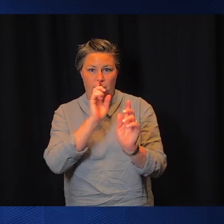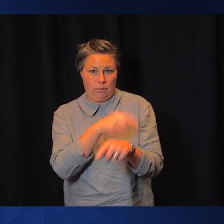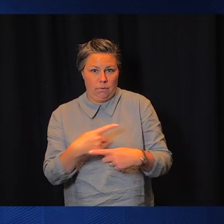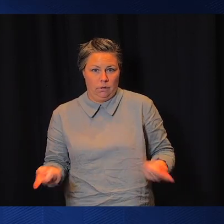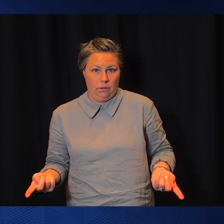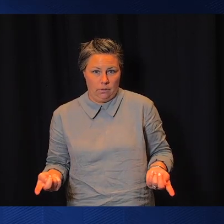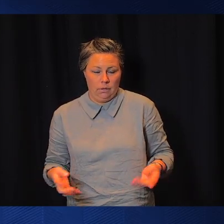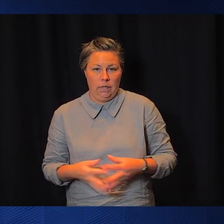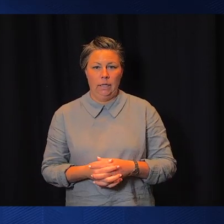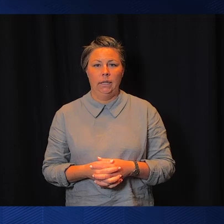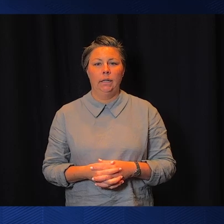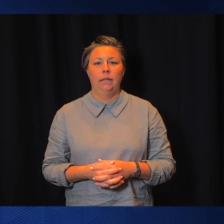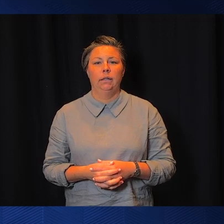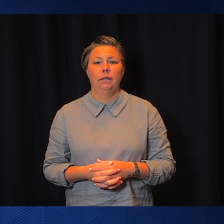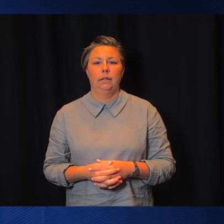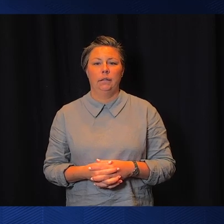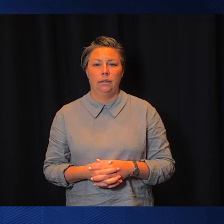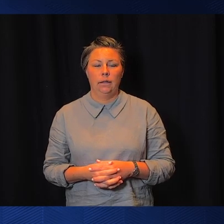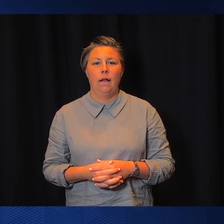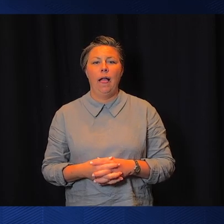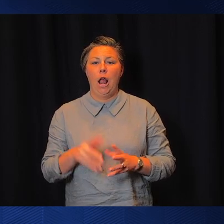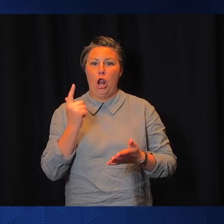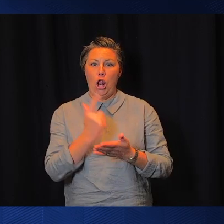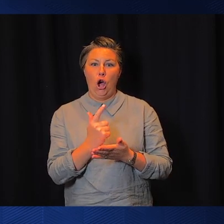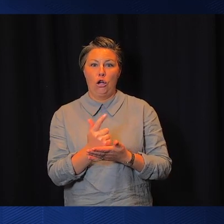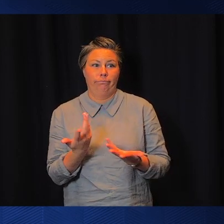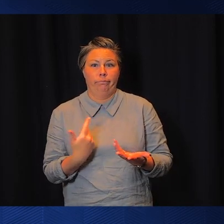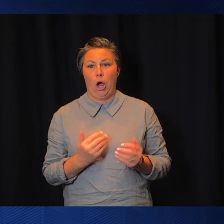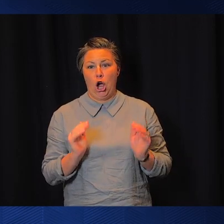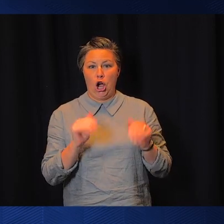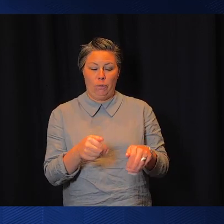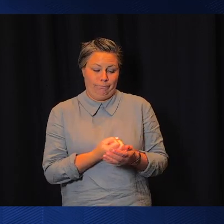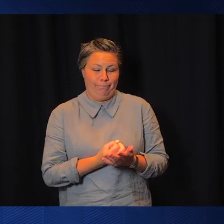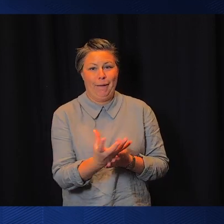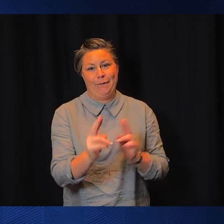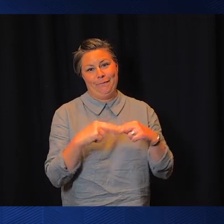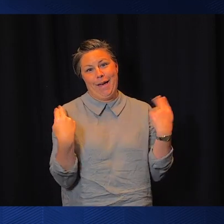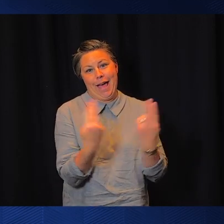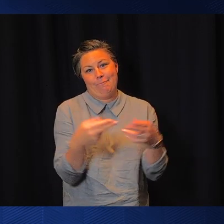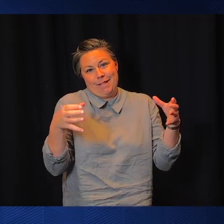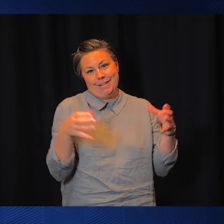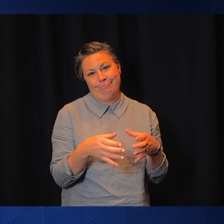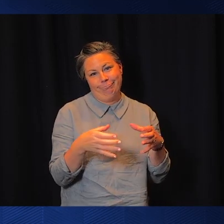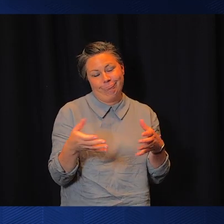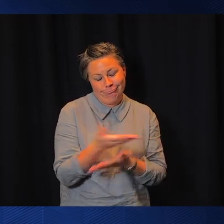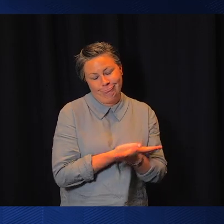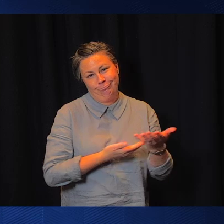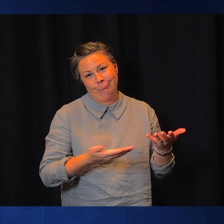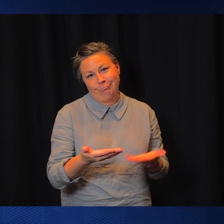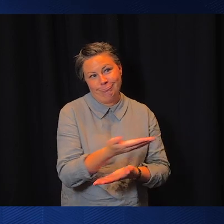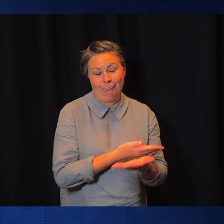communication. I can say there was a lot of family time, so It's a blessing. which was